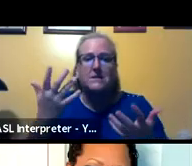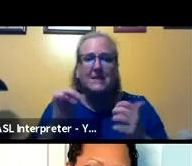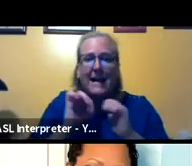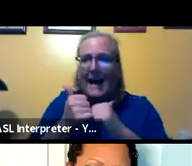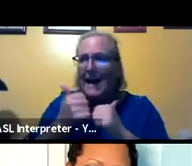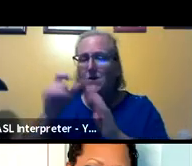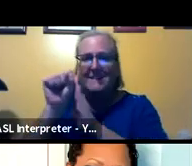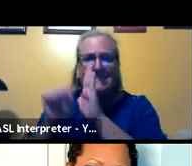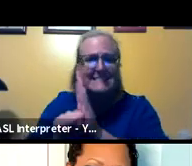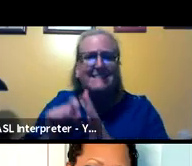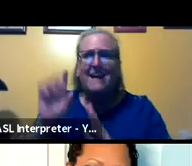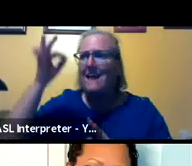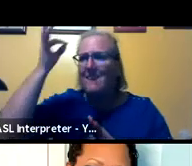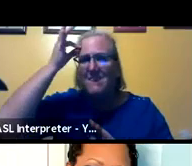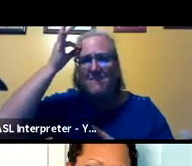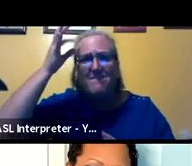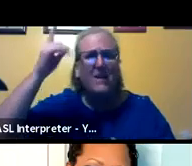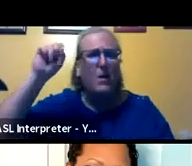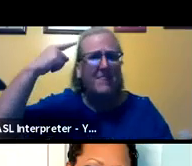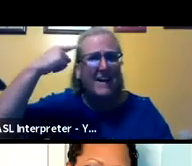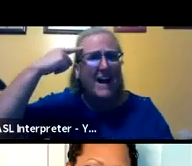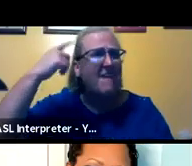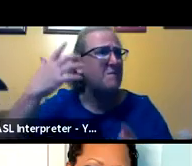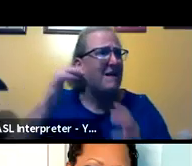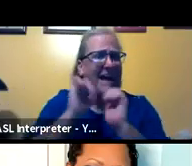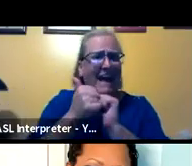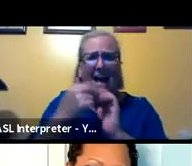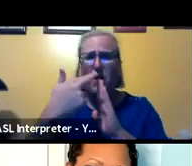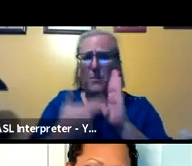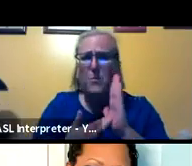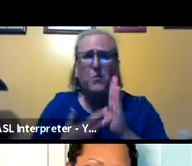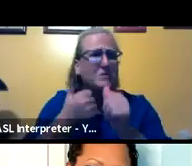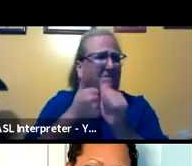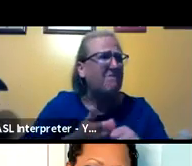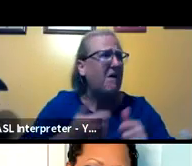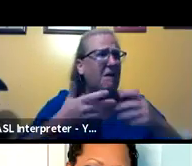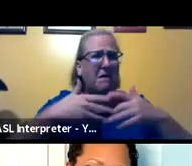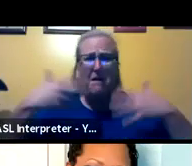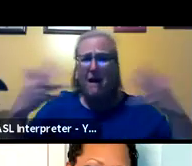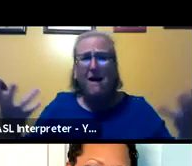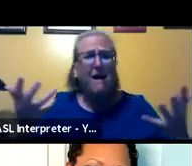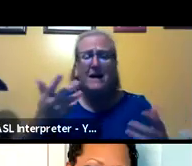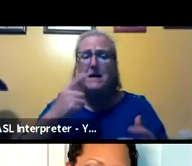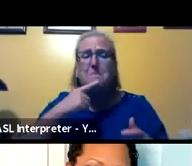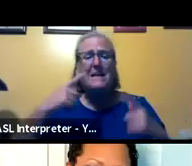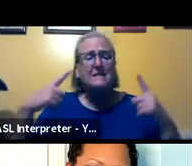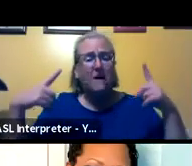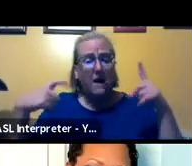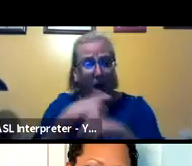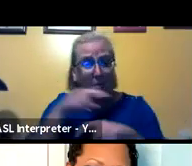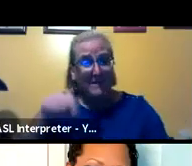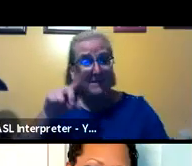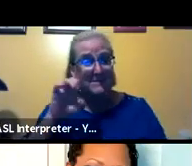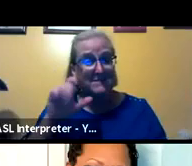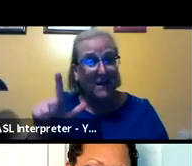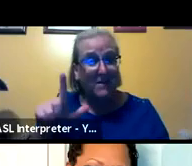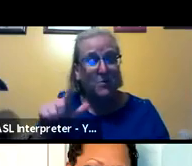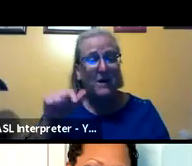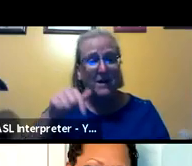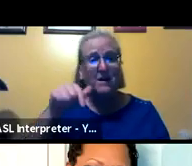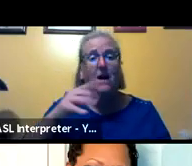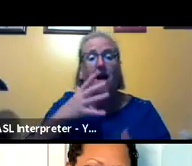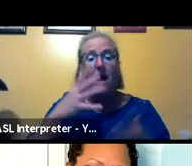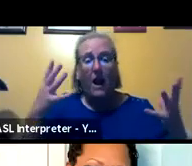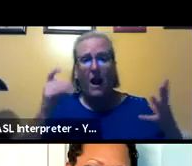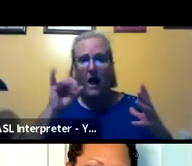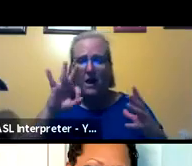government or what the rules are, but it is important to understand. It's very complicated in Delaware. There are lots of twists